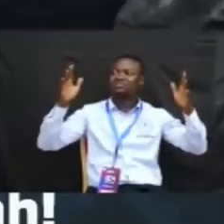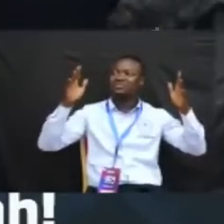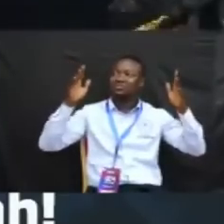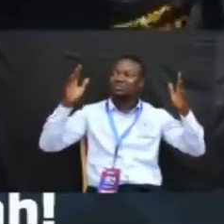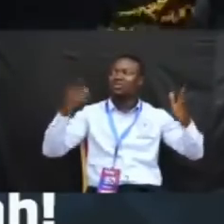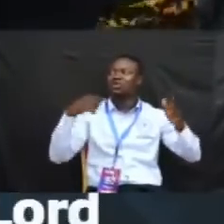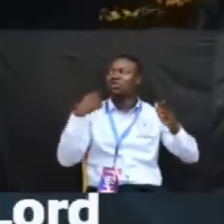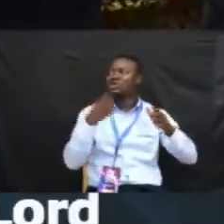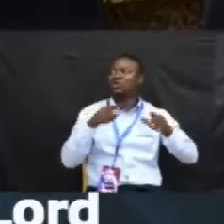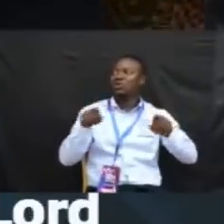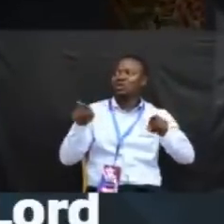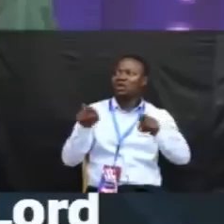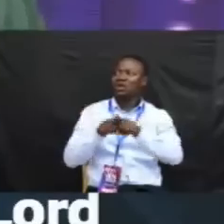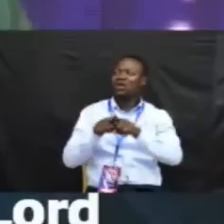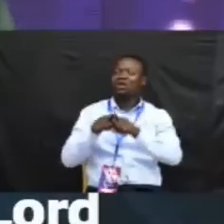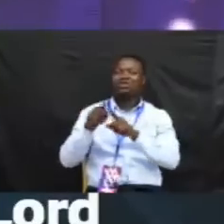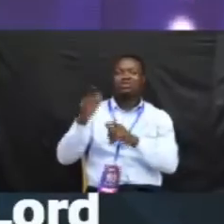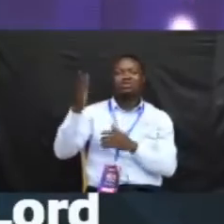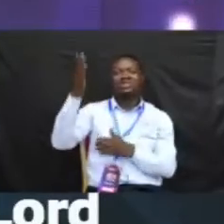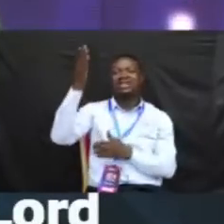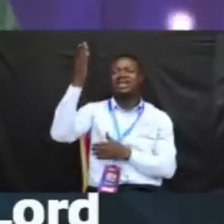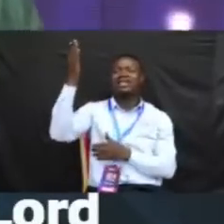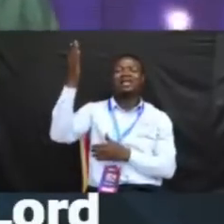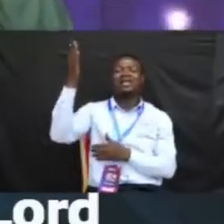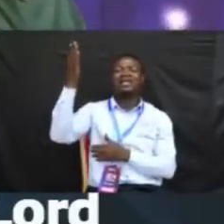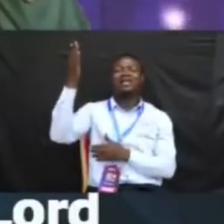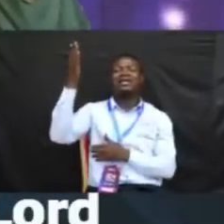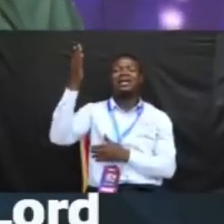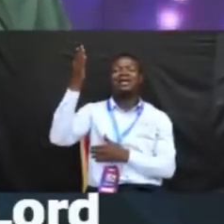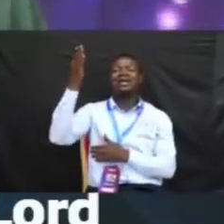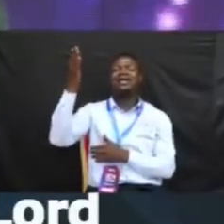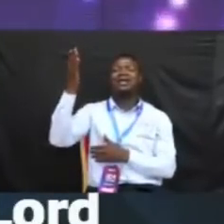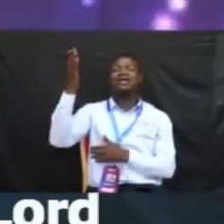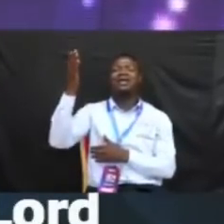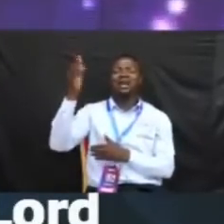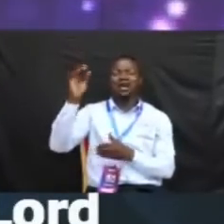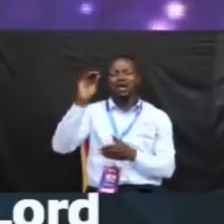who is alive onto thee.